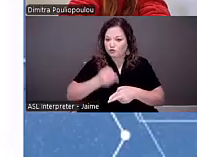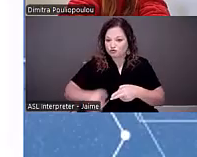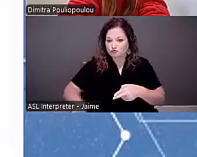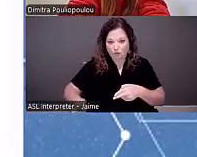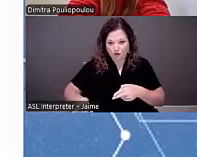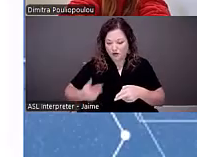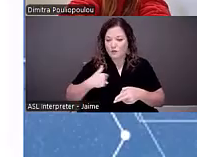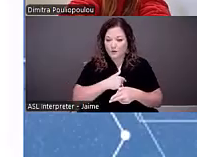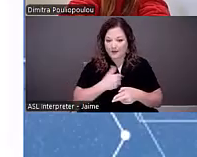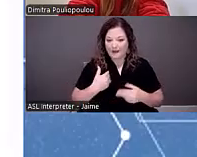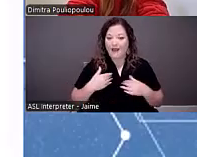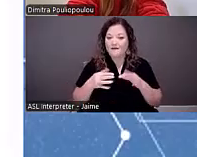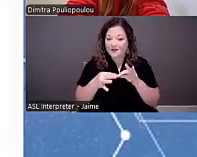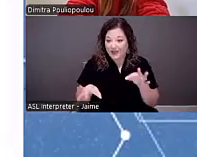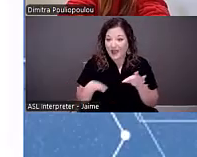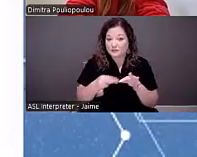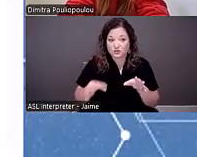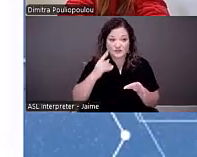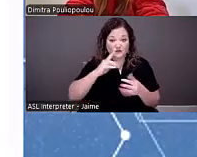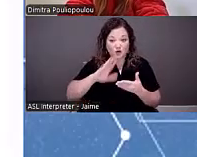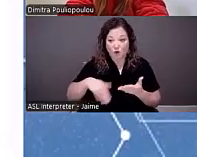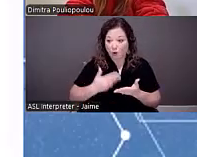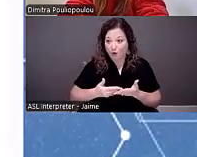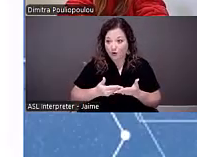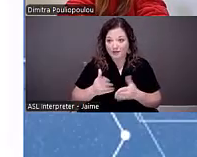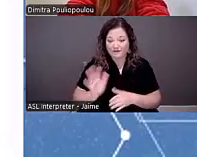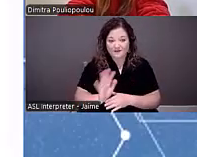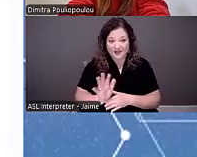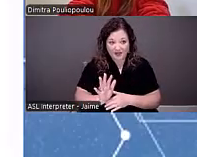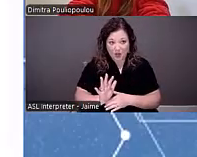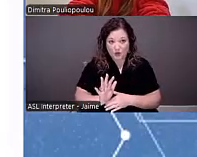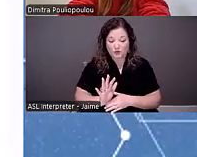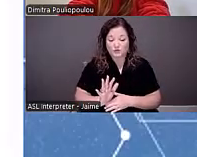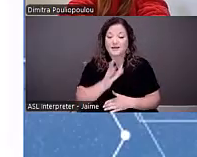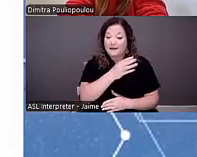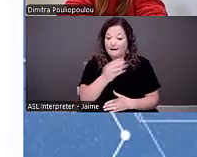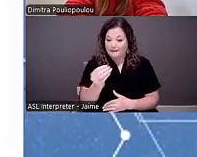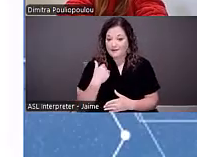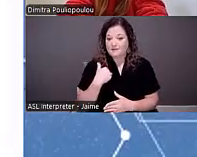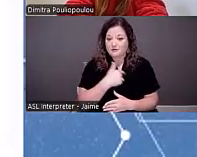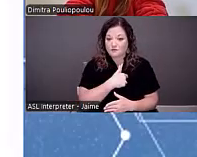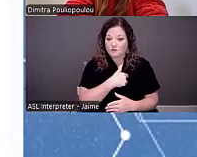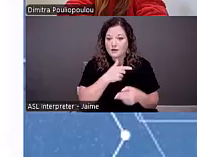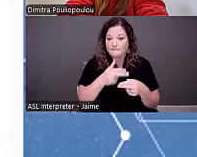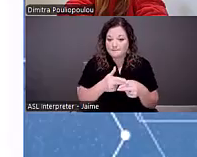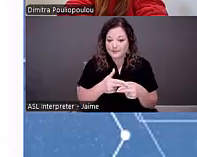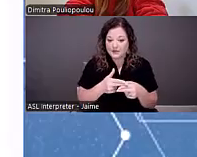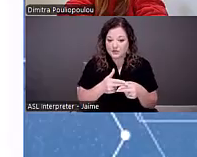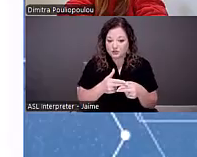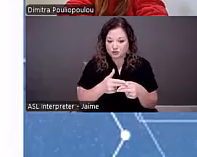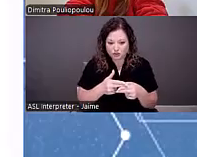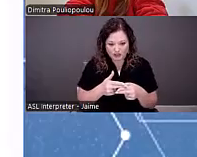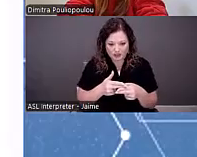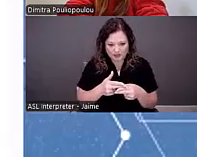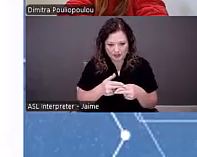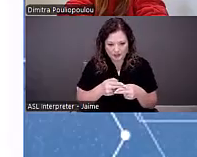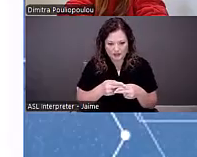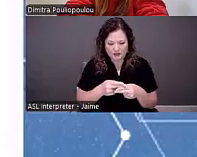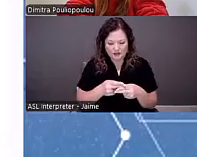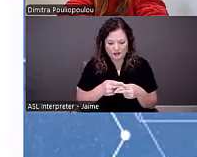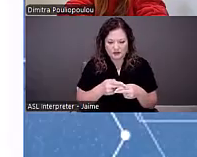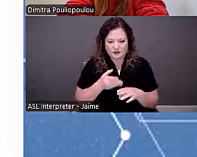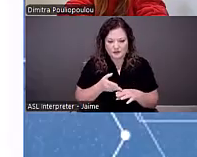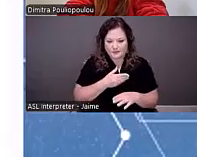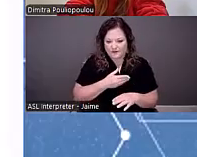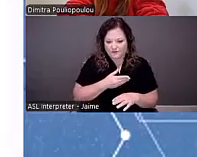have captions in all of the videos, and we also mention how long the video is before in